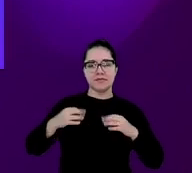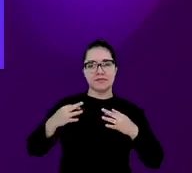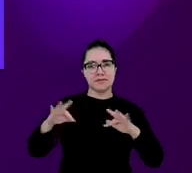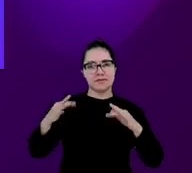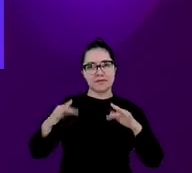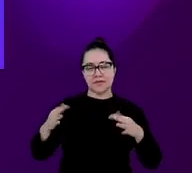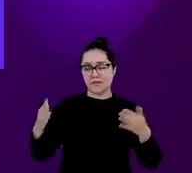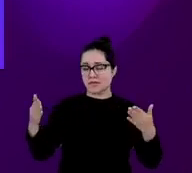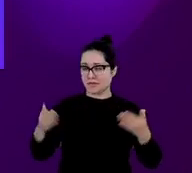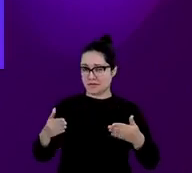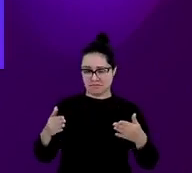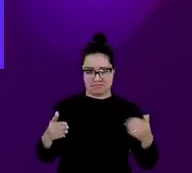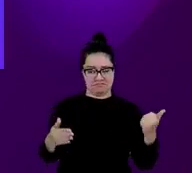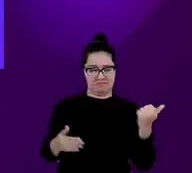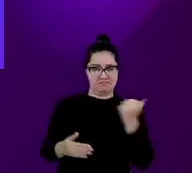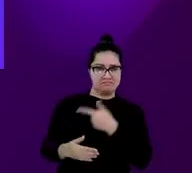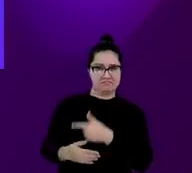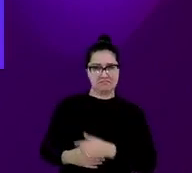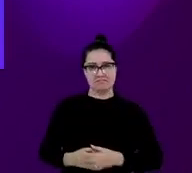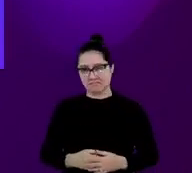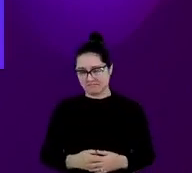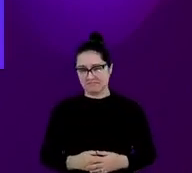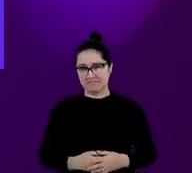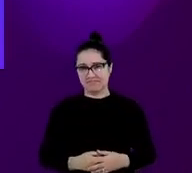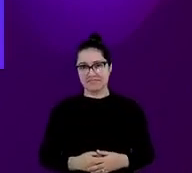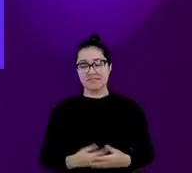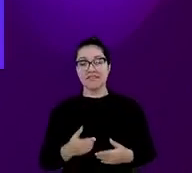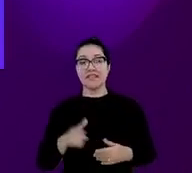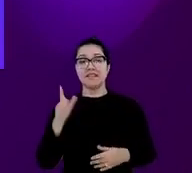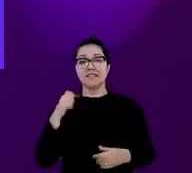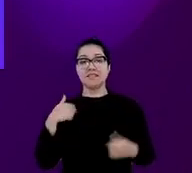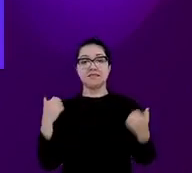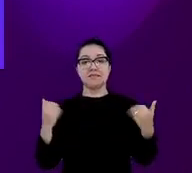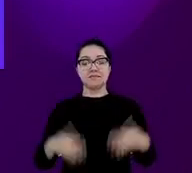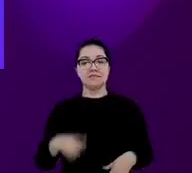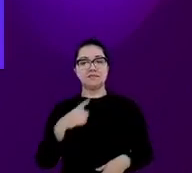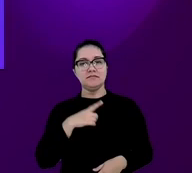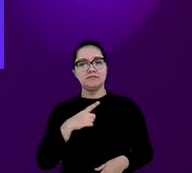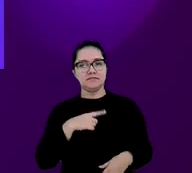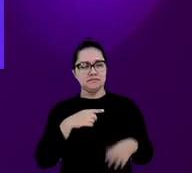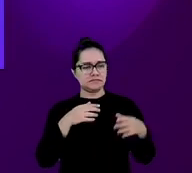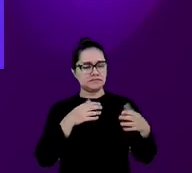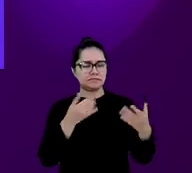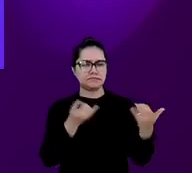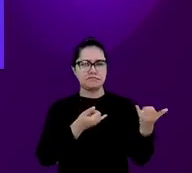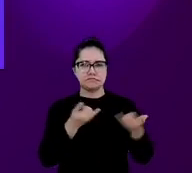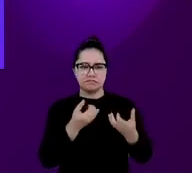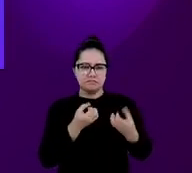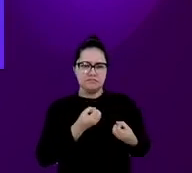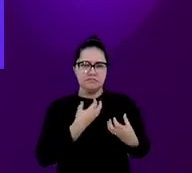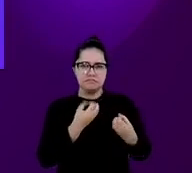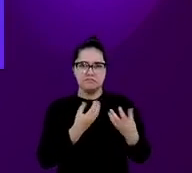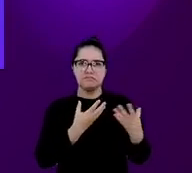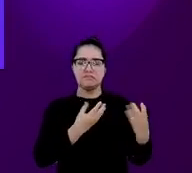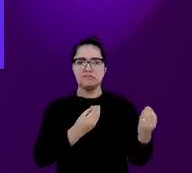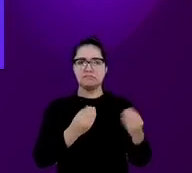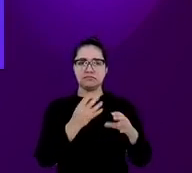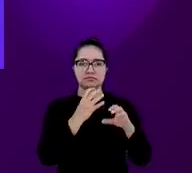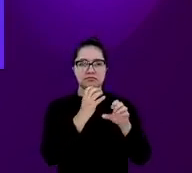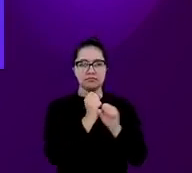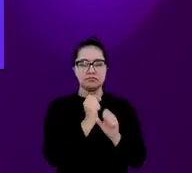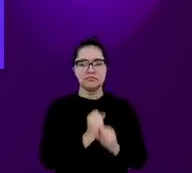before, a huge amount of data to calculate the precise dose for each patient. And we connect in